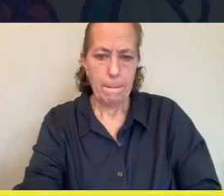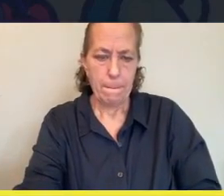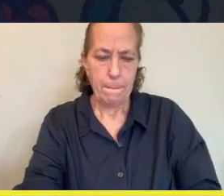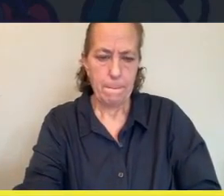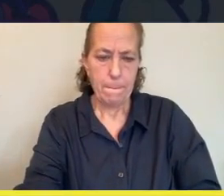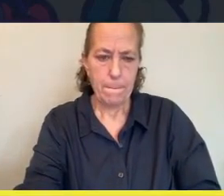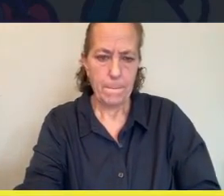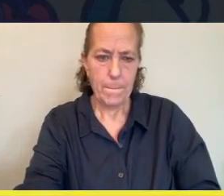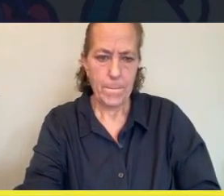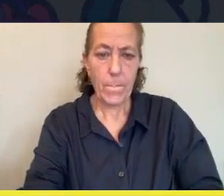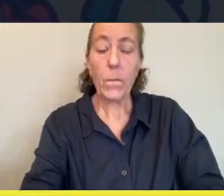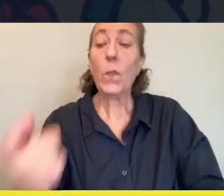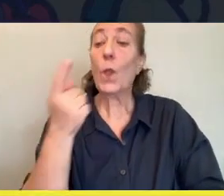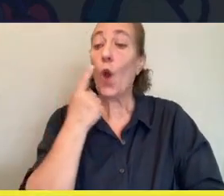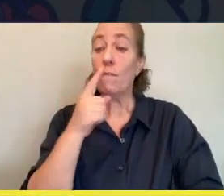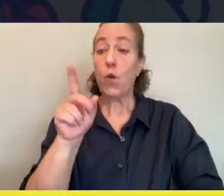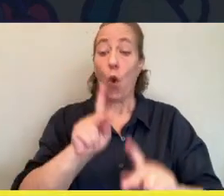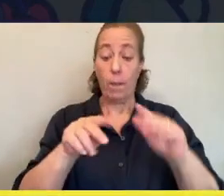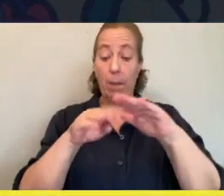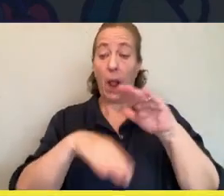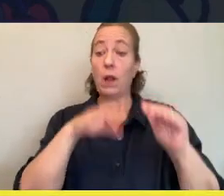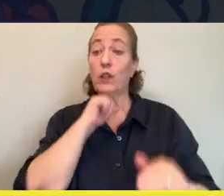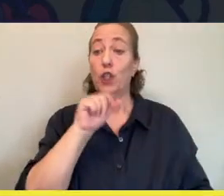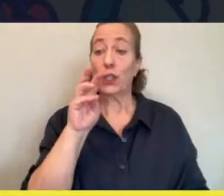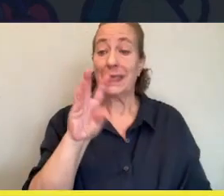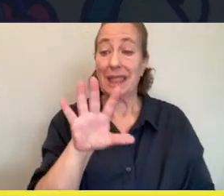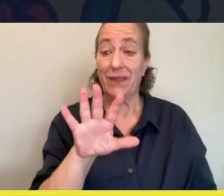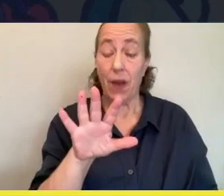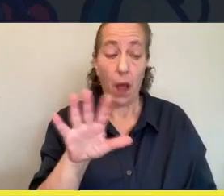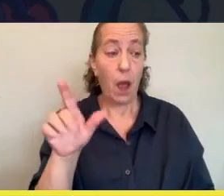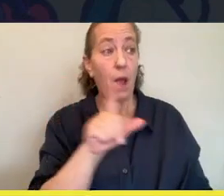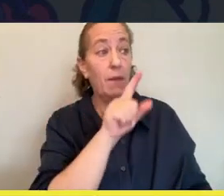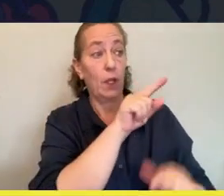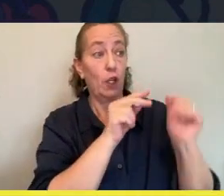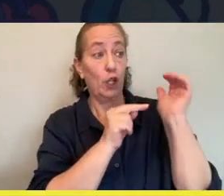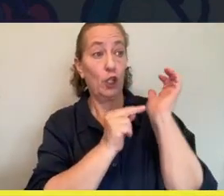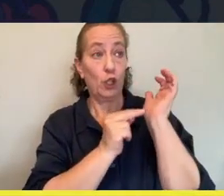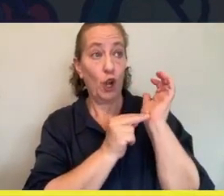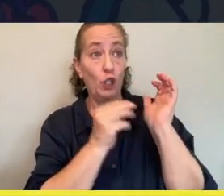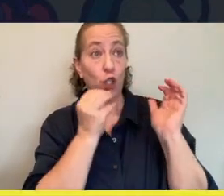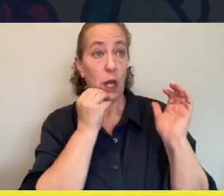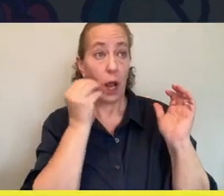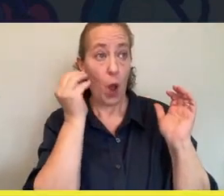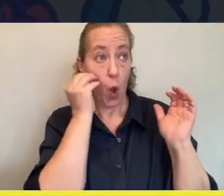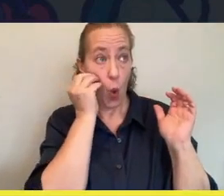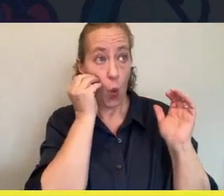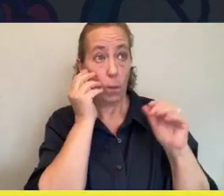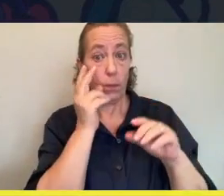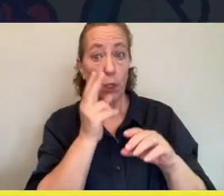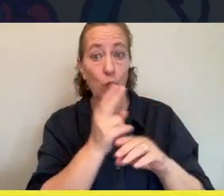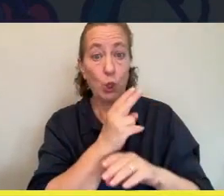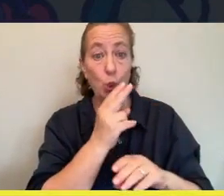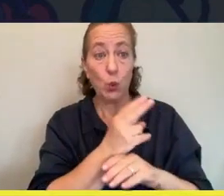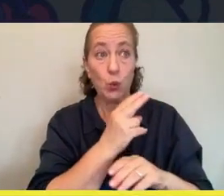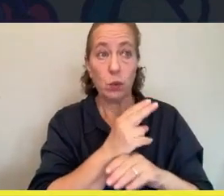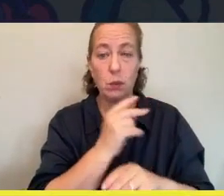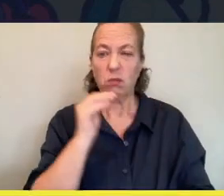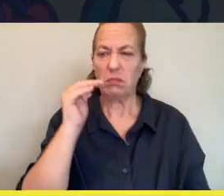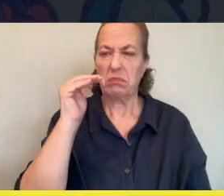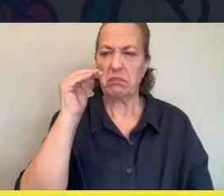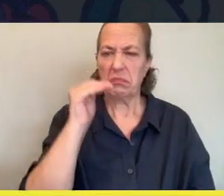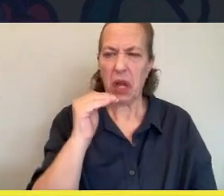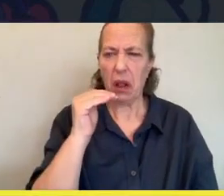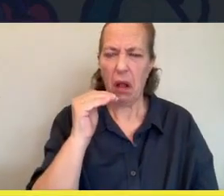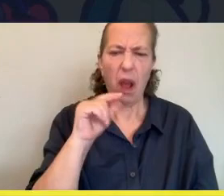age of 65, nursing home use over the course of our studying period has really only declined very slightly.